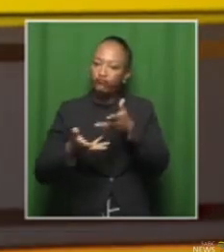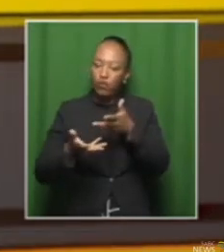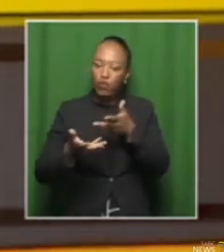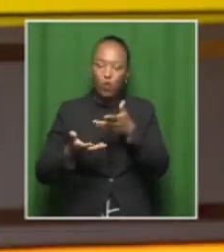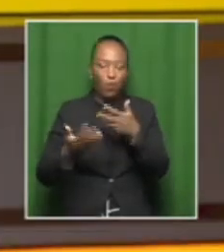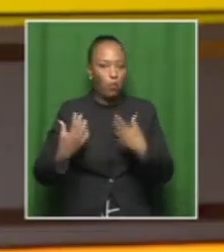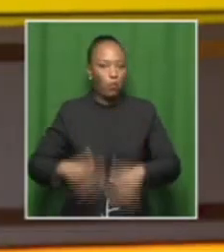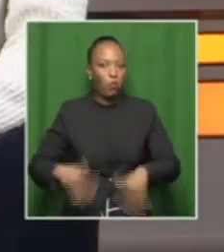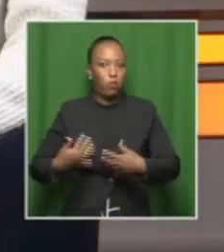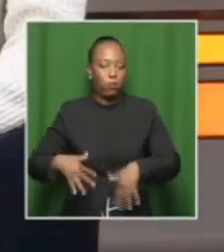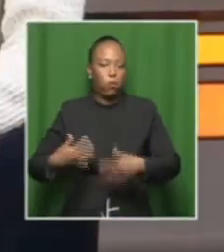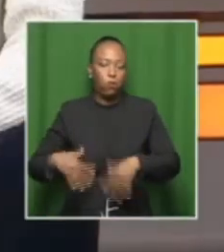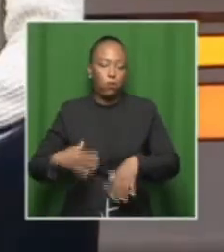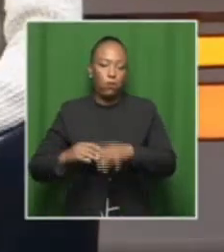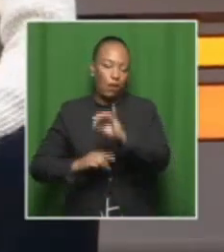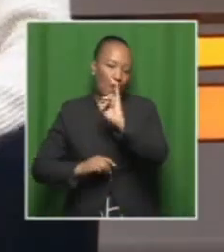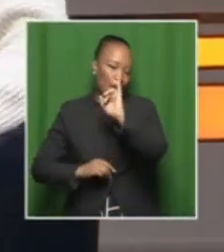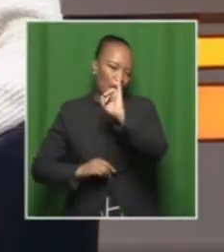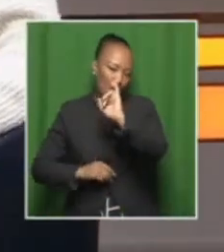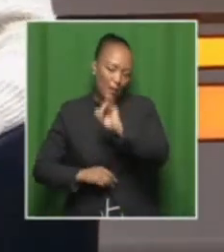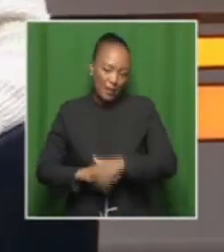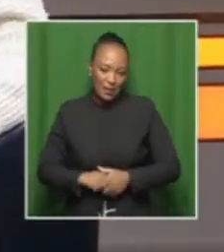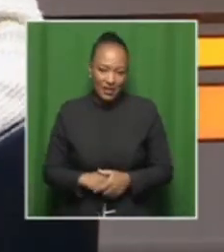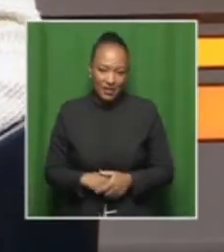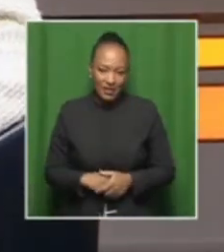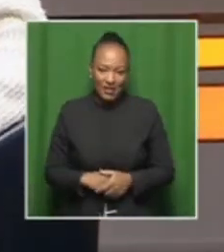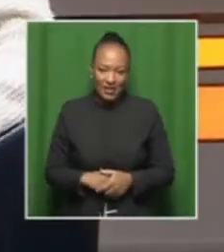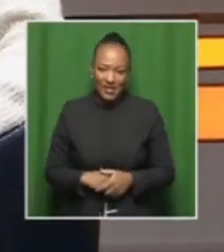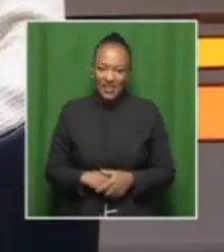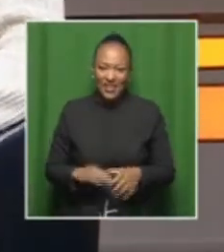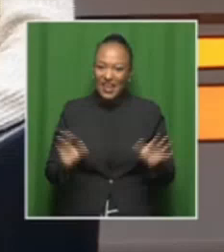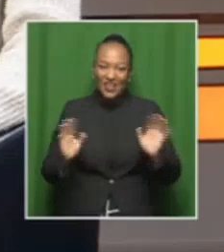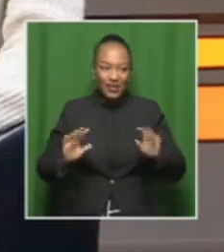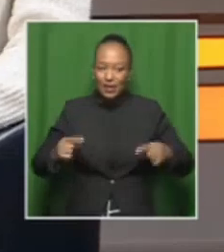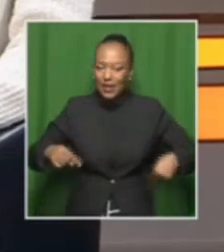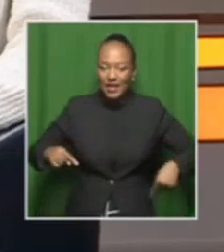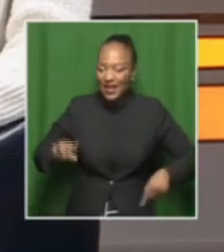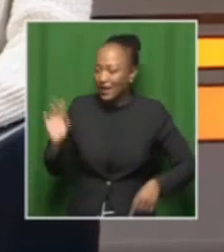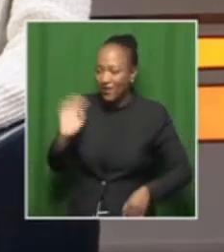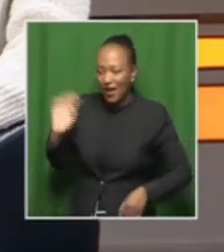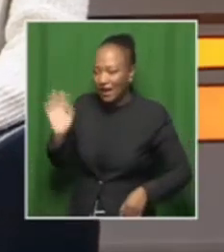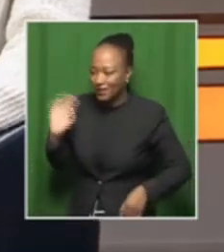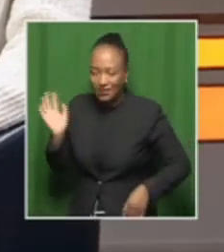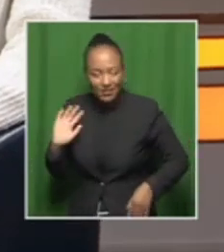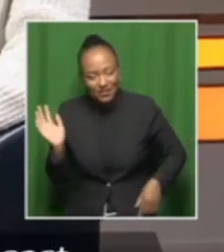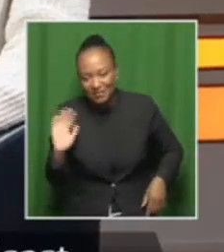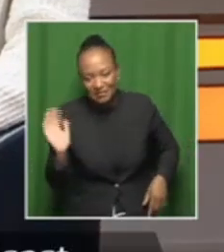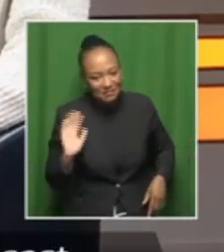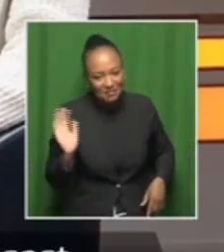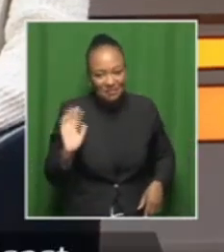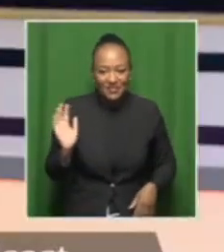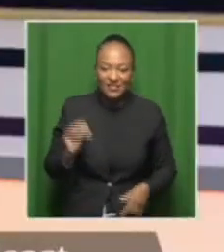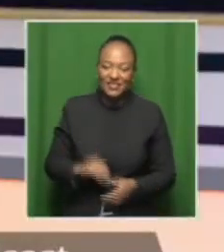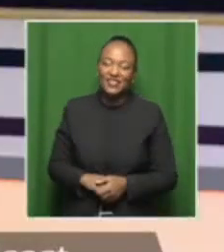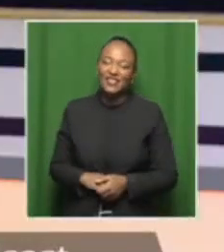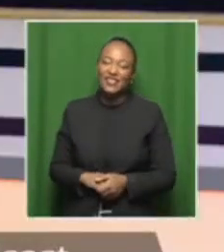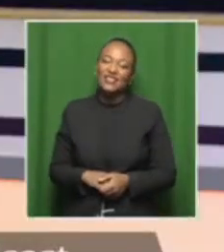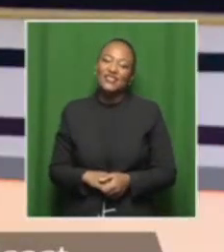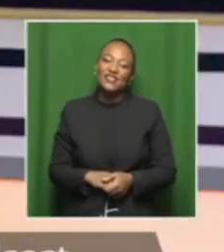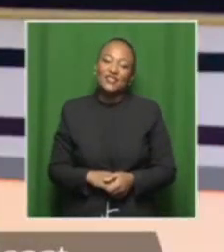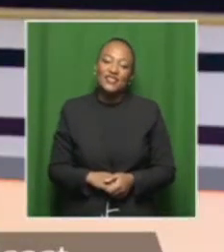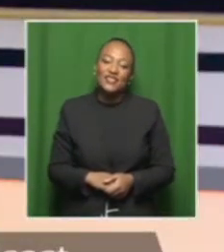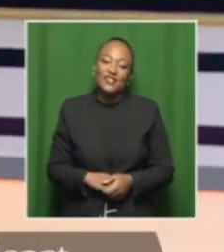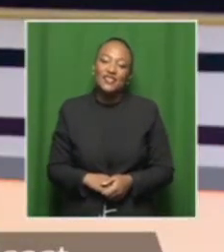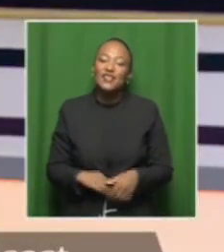It's crazy. Right? No, we're not nervous, Chief. Yeah, we're not nervous. So what kind of issues do you guys